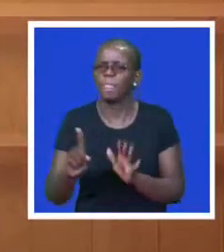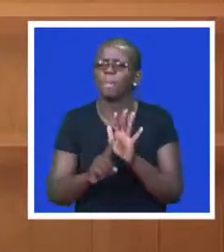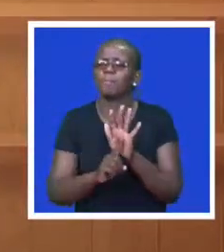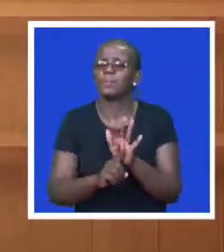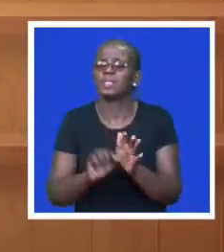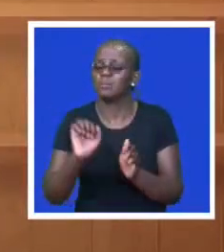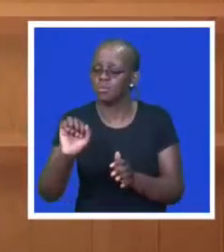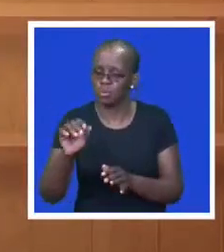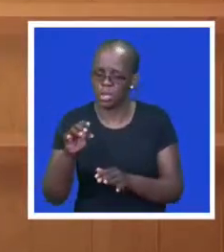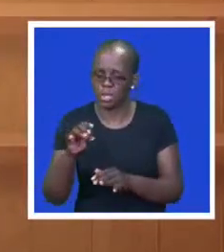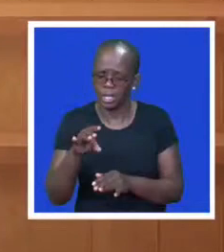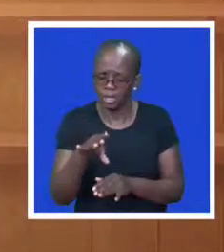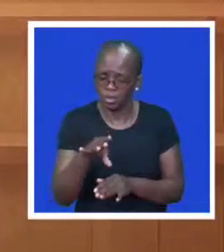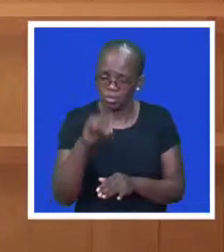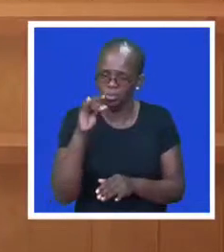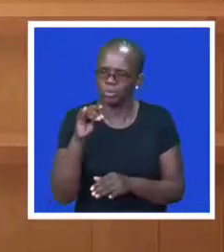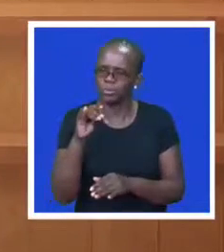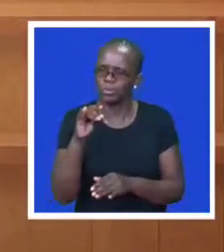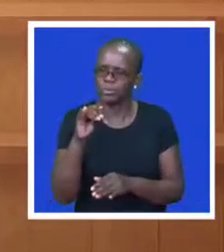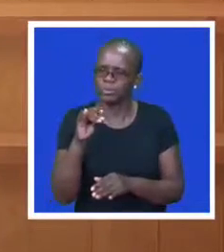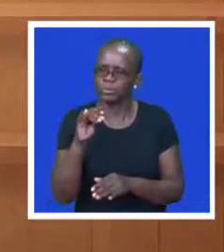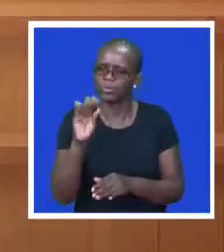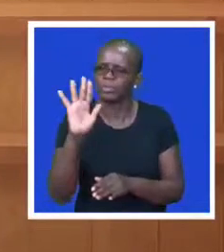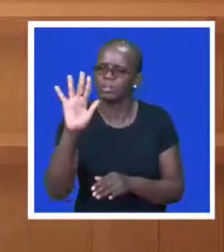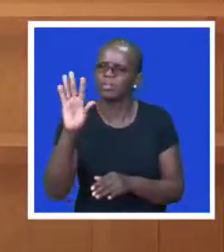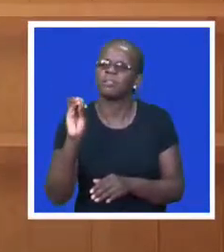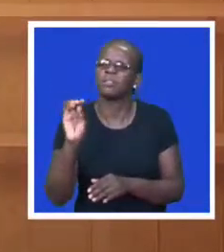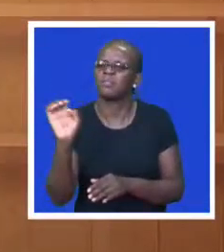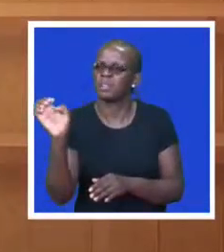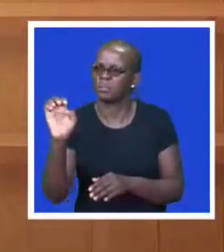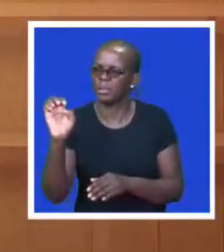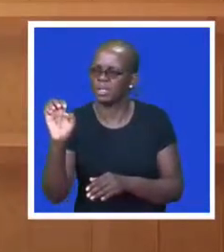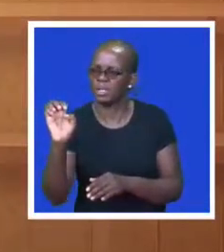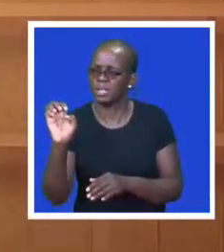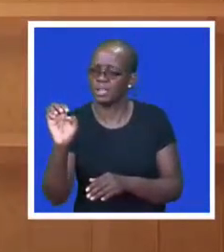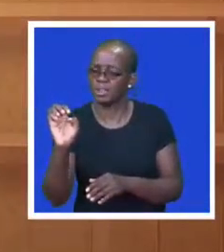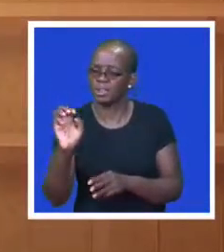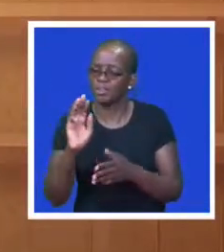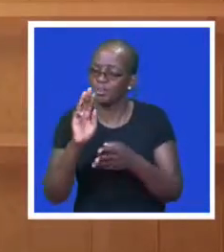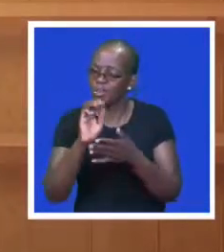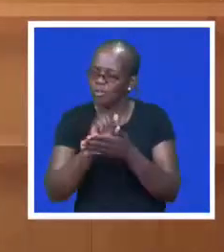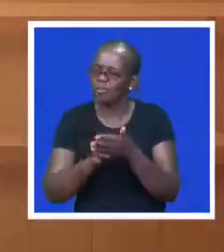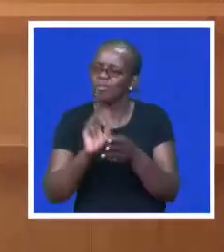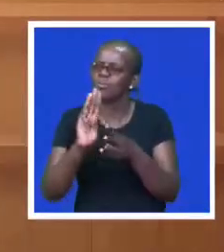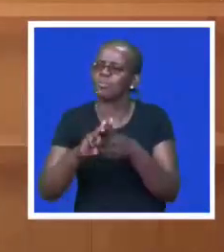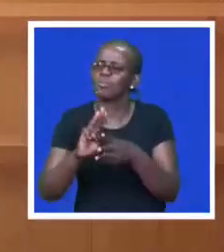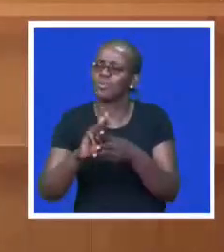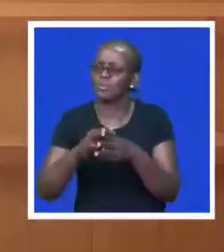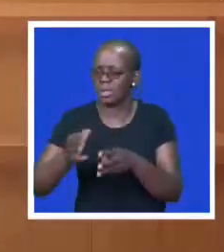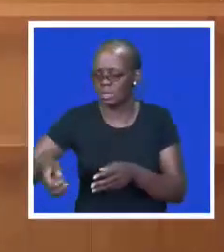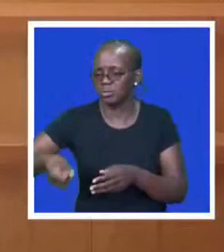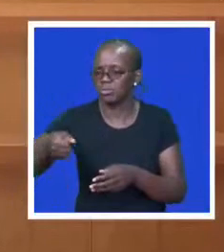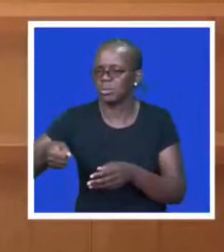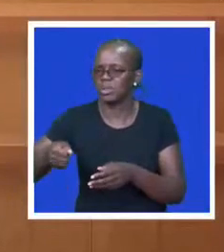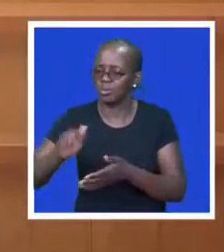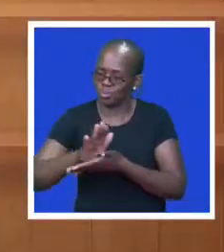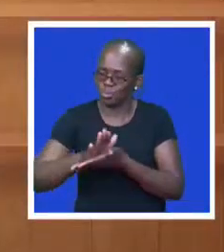50 emalangeni from your mother's purse before she goes off to work. In the morning, you are going to school. So what happens after